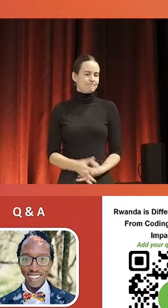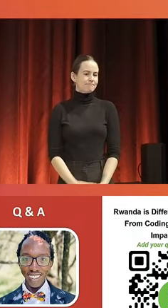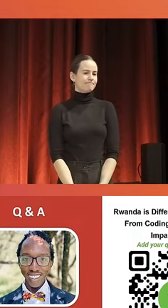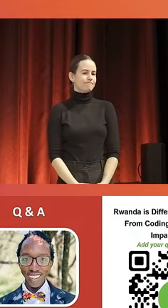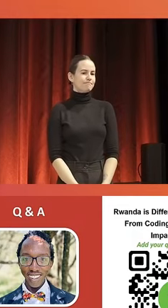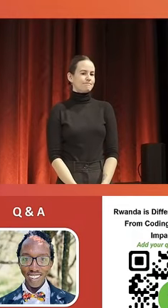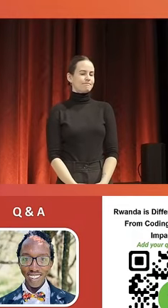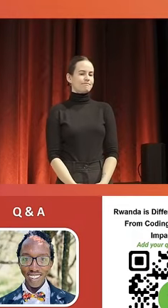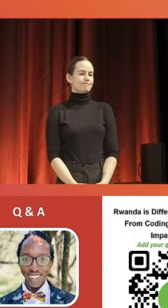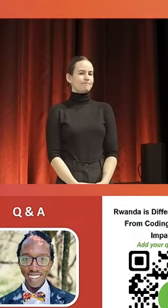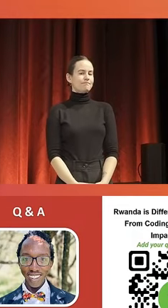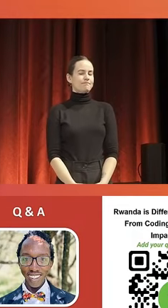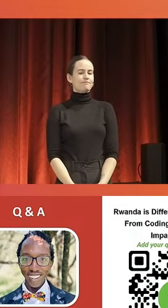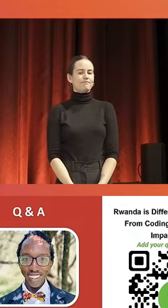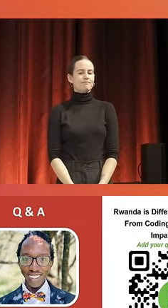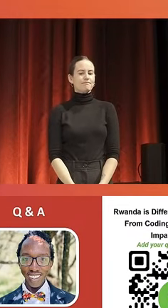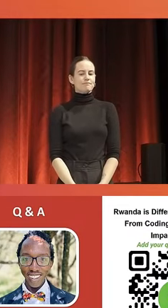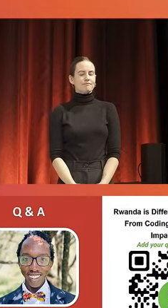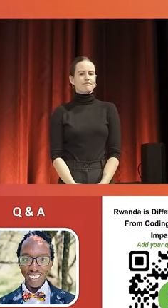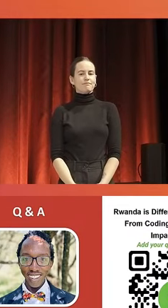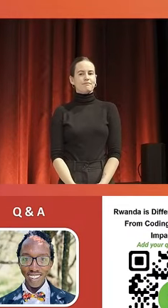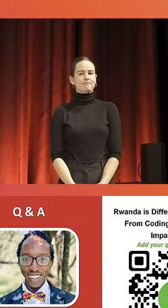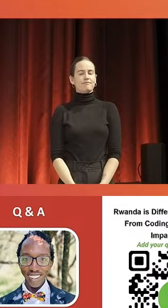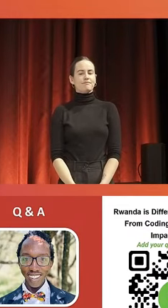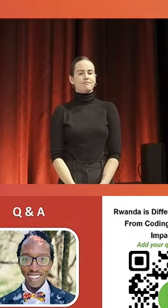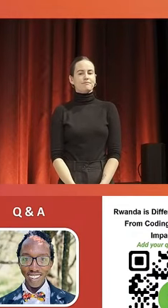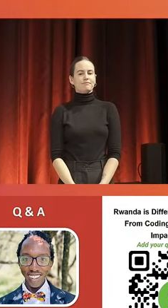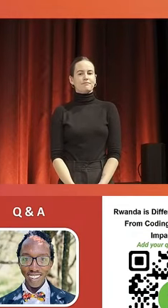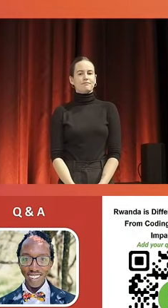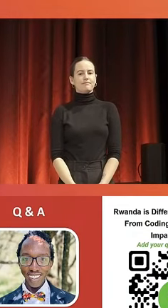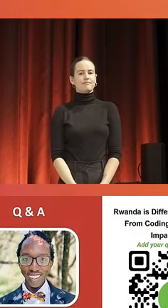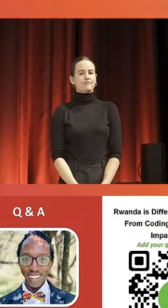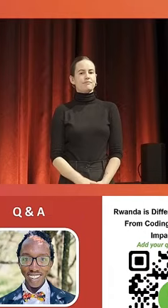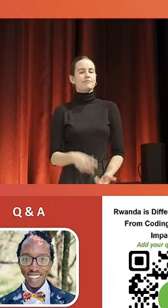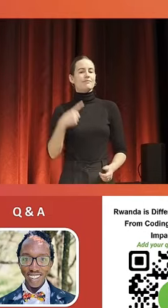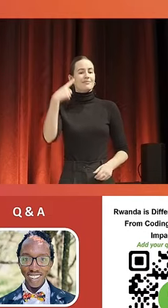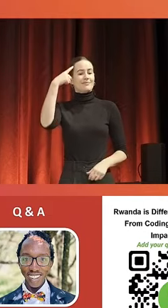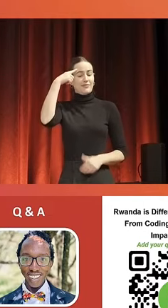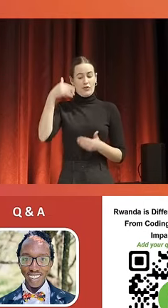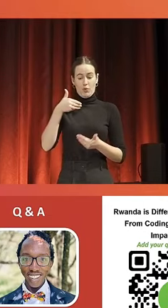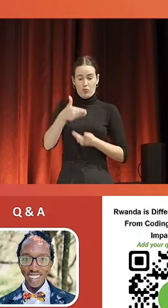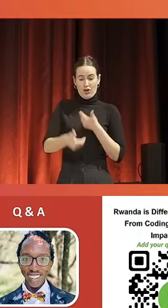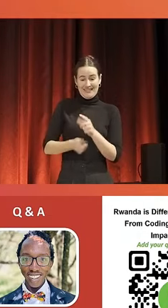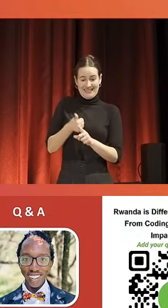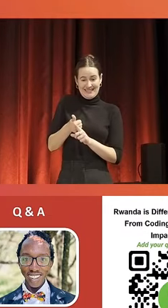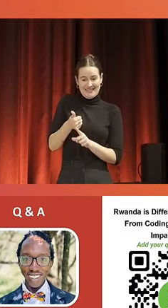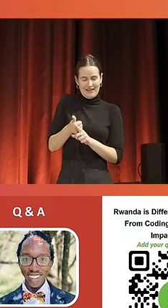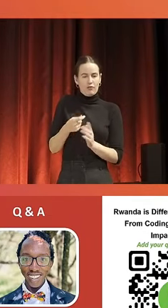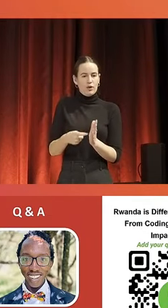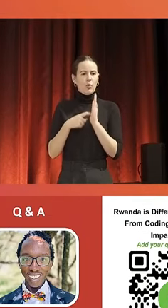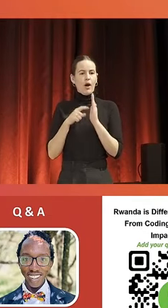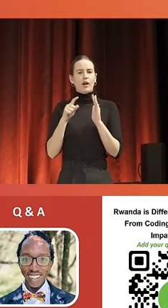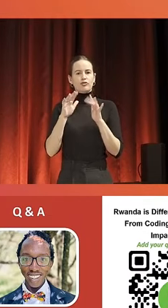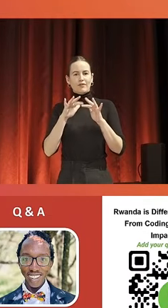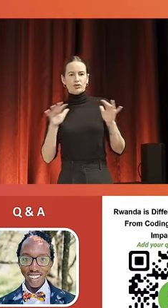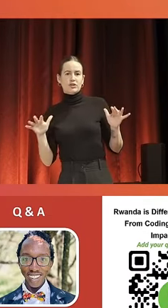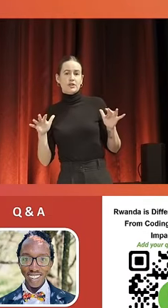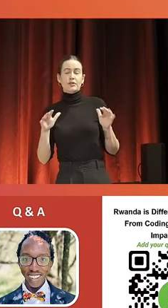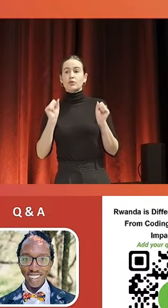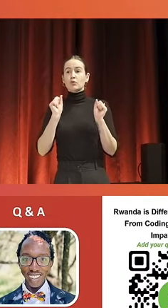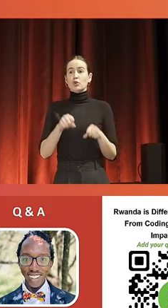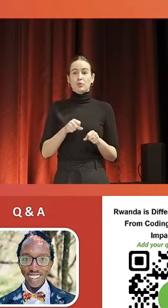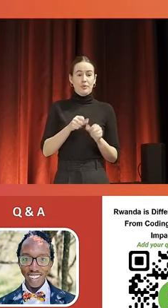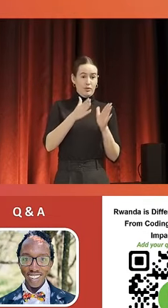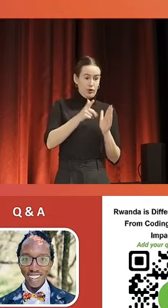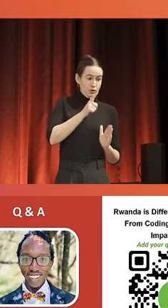that the diversity of the process, whether it's the people annotating the data or the data that